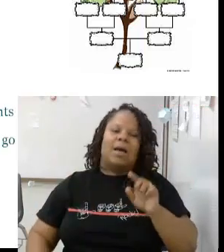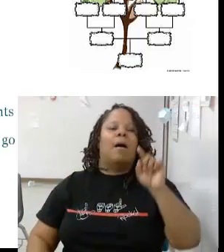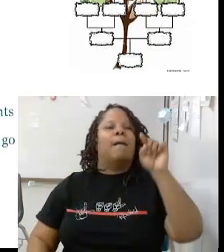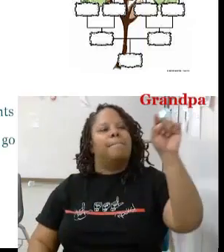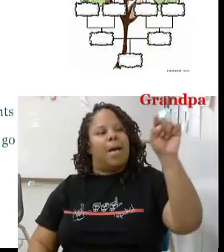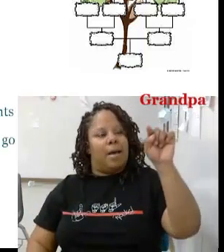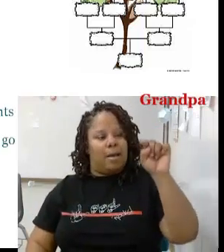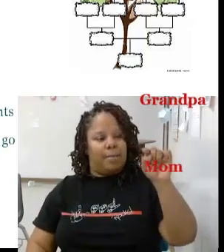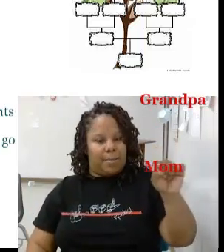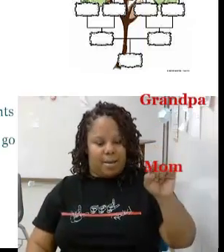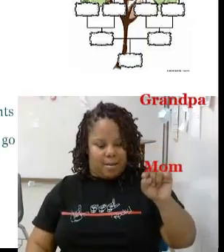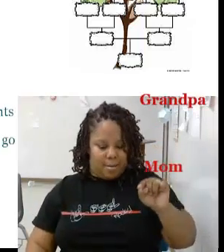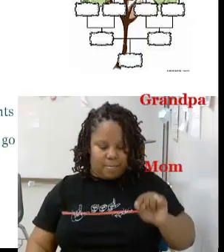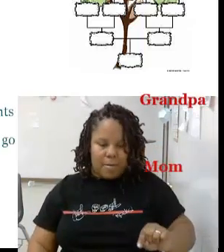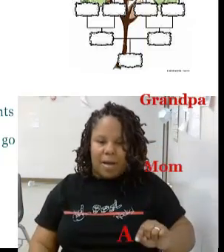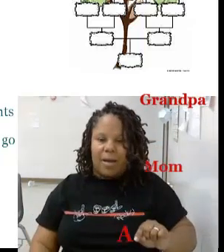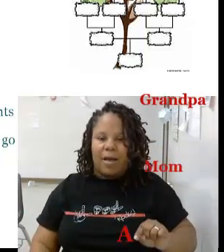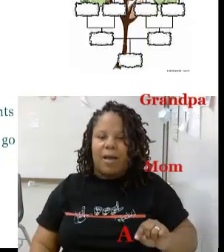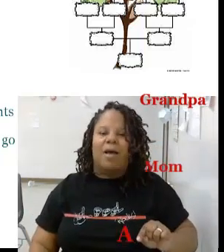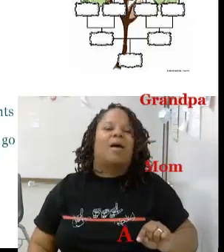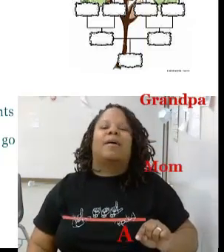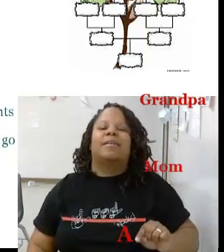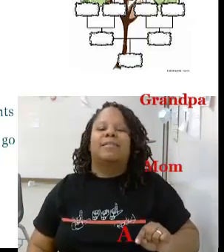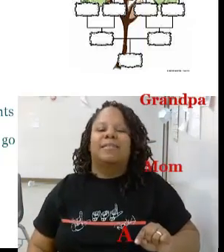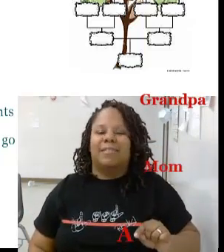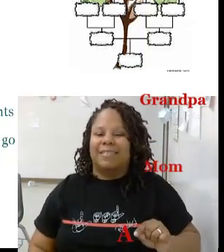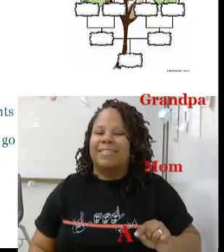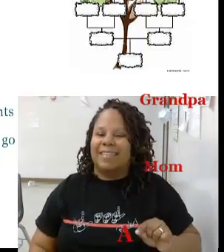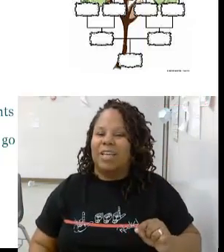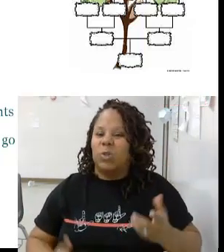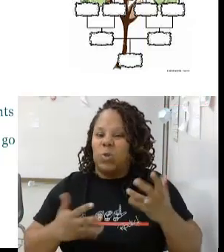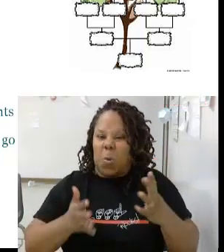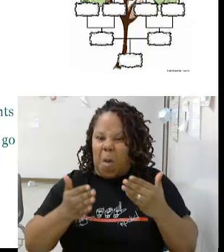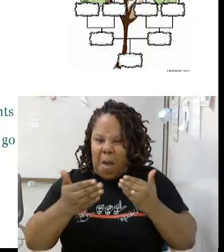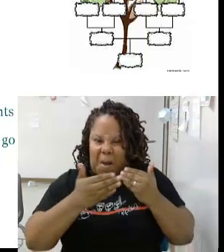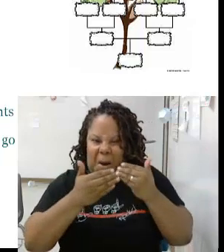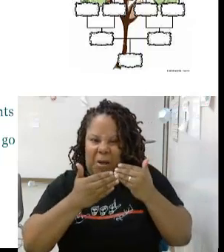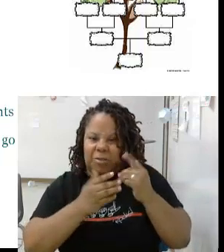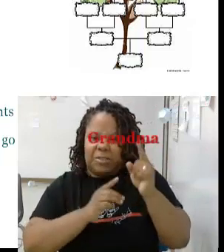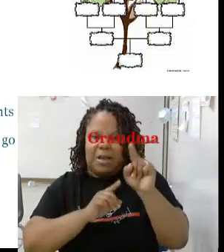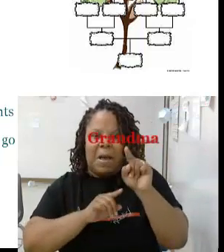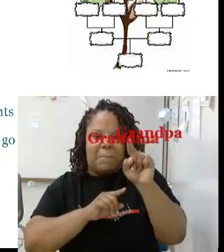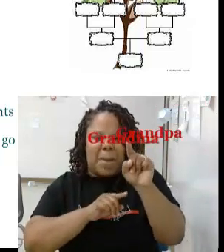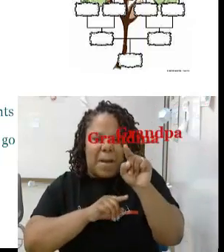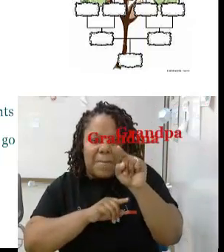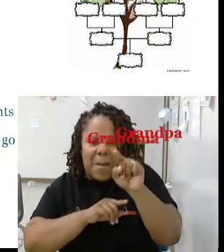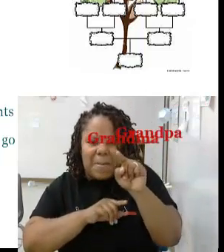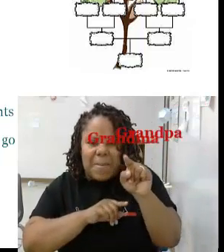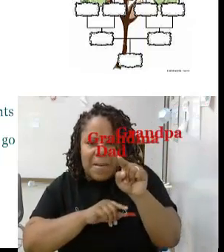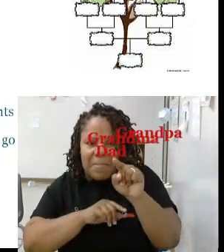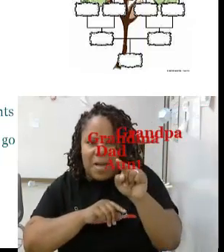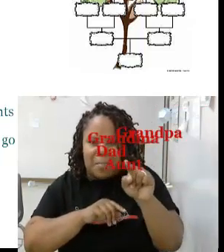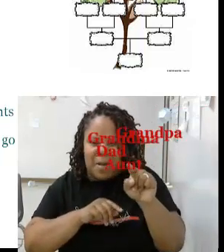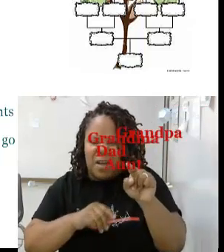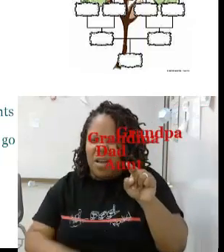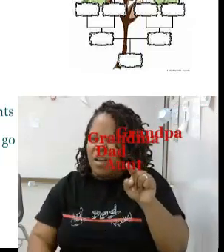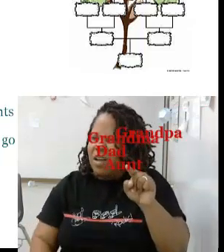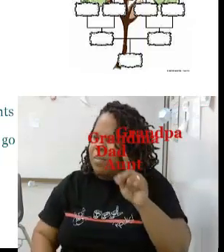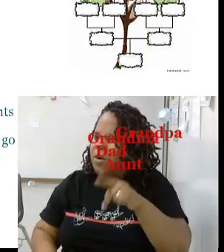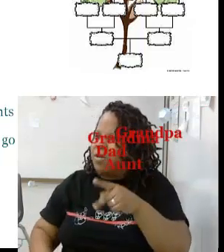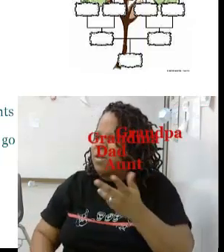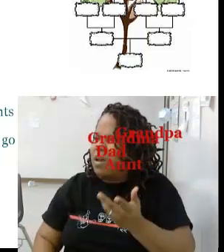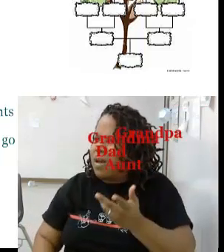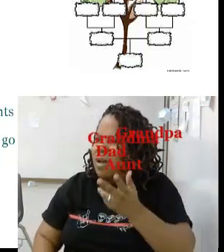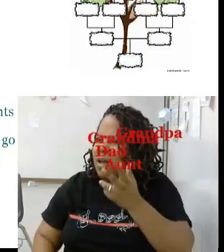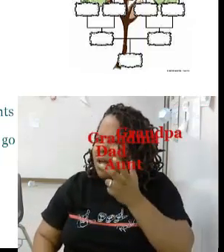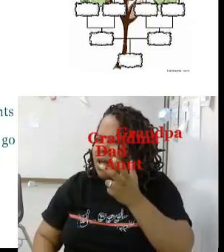going deep into your great-grandparents, start your initial point A person lower so that you can keep going up without